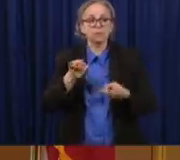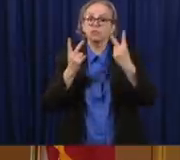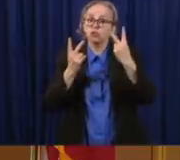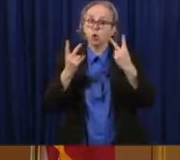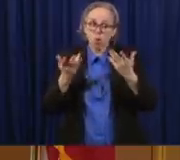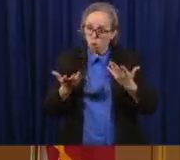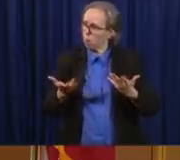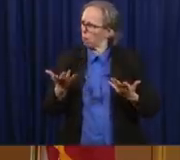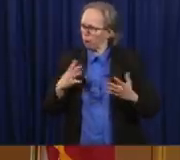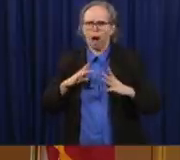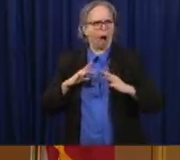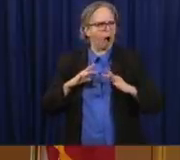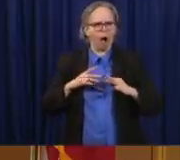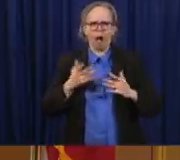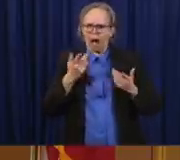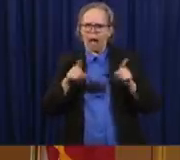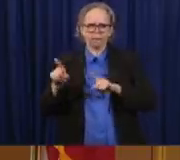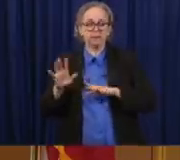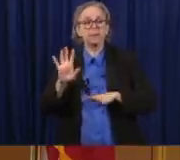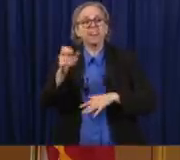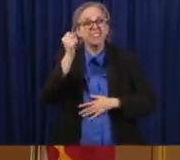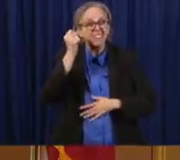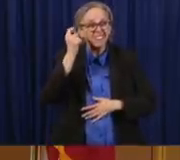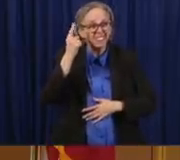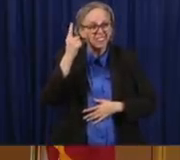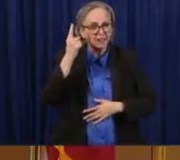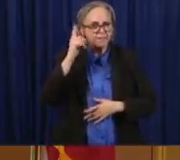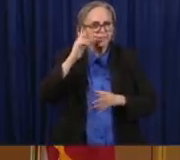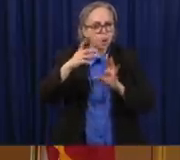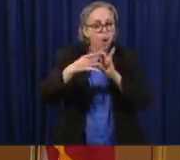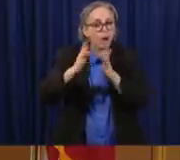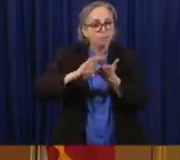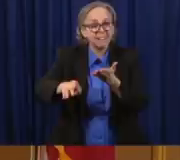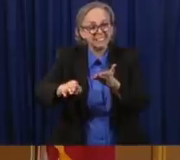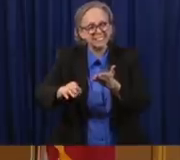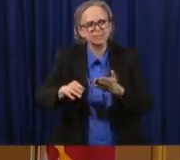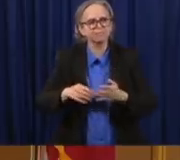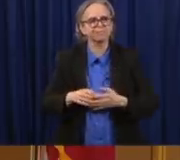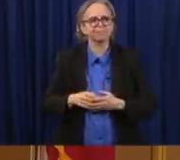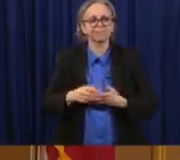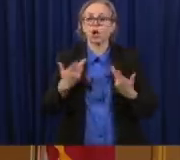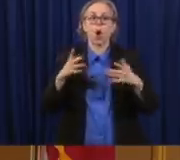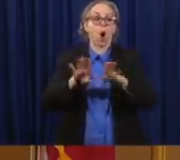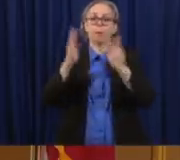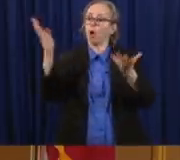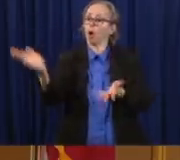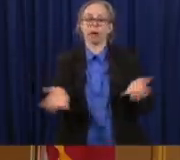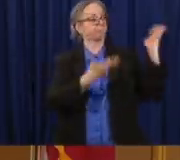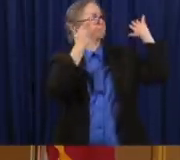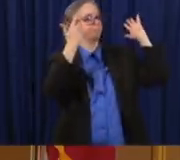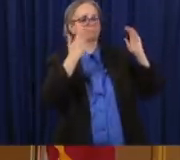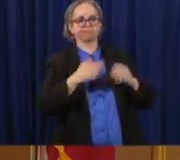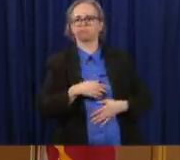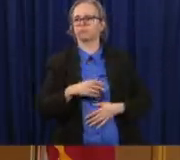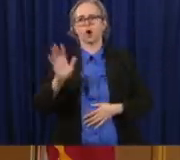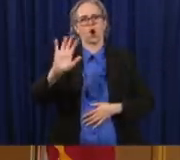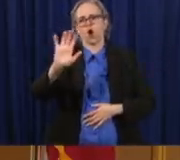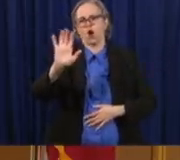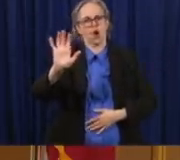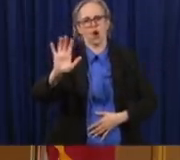as the release of the prisoners, we don't just open the door and people go out. And again, to remind